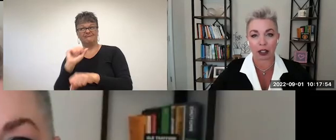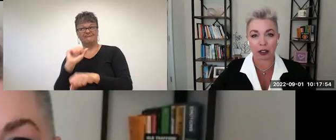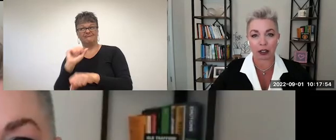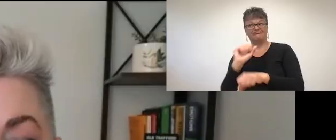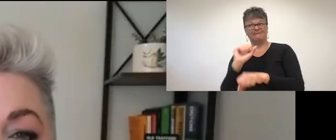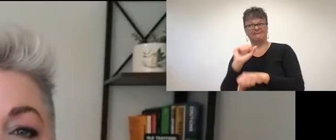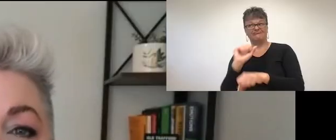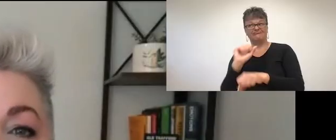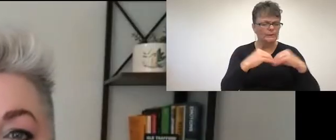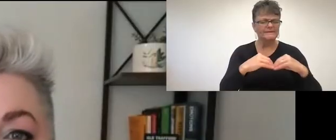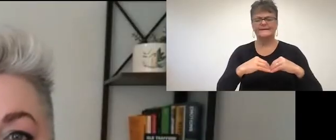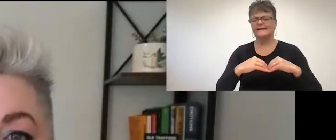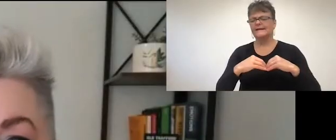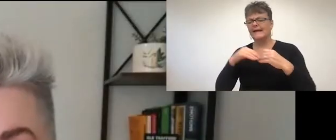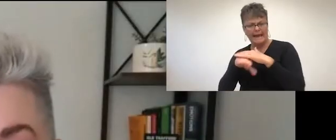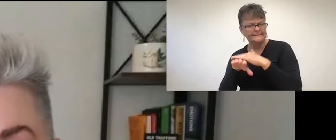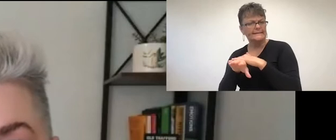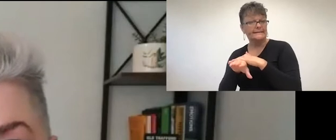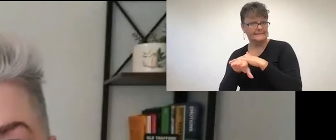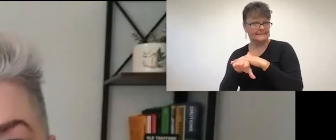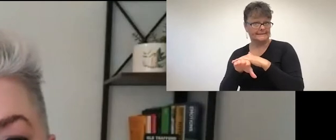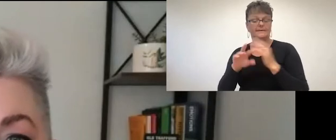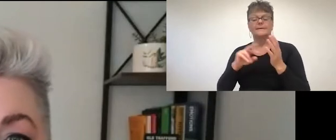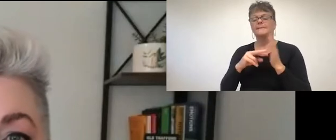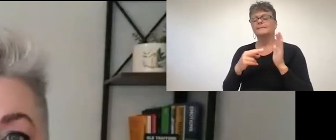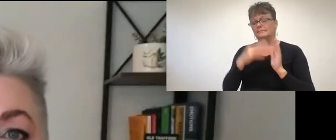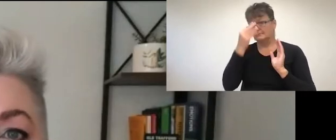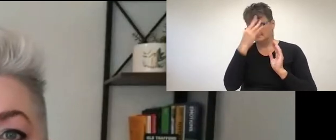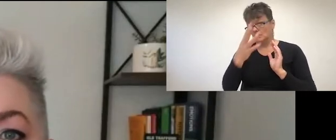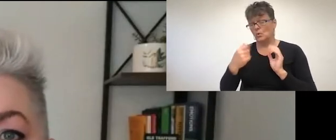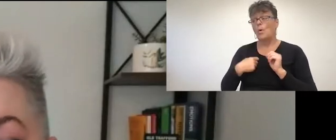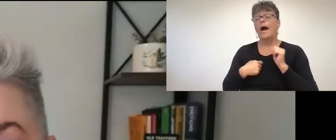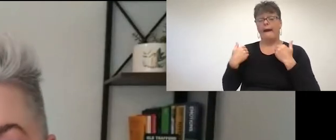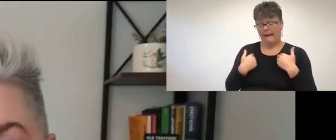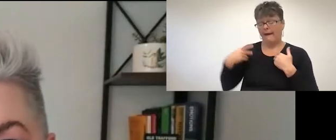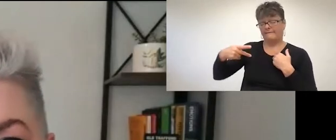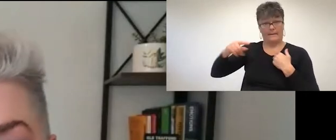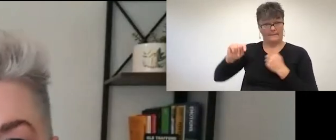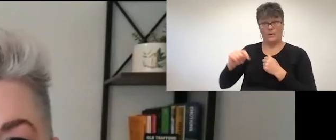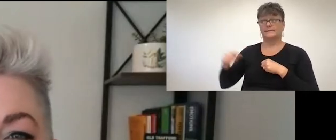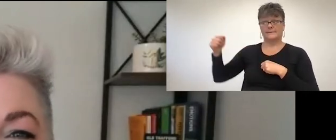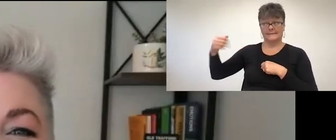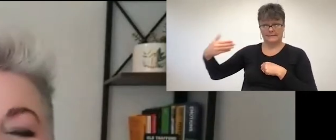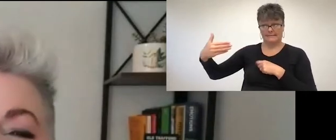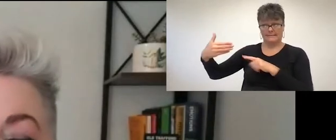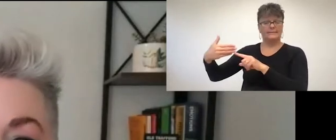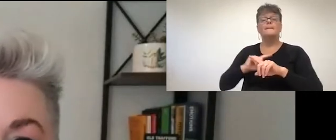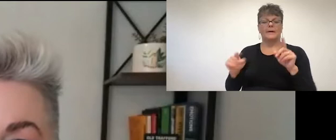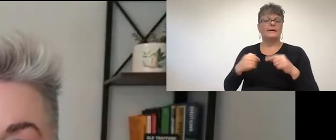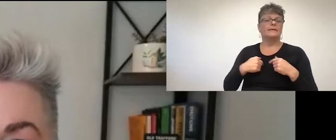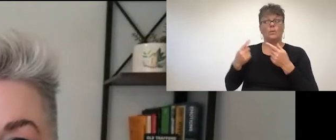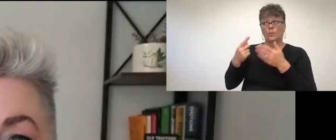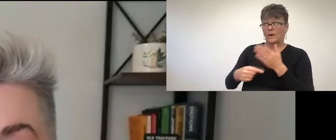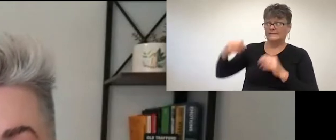Heidi mentioned earlier, I will be reading the words on the slide. You'll be happy to know that there aren't very many words on my